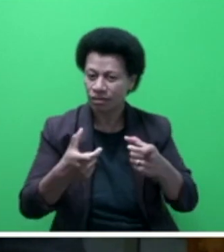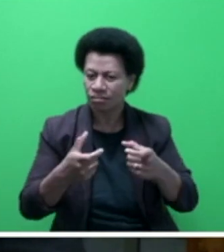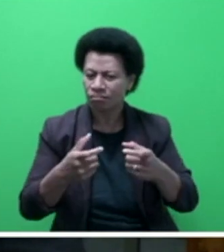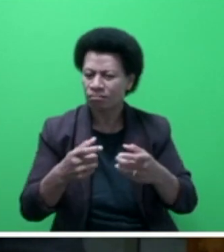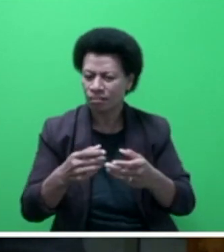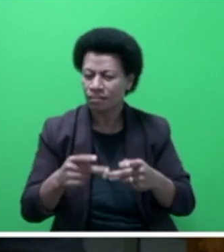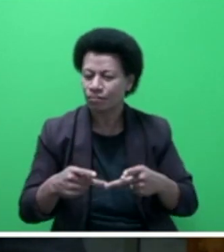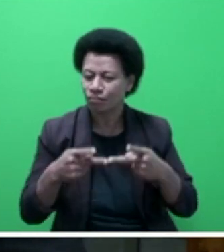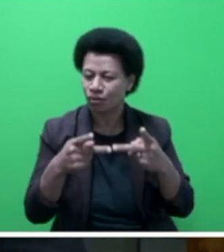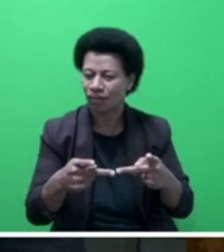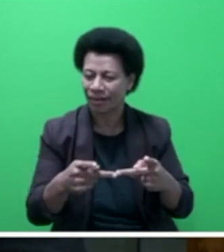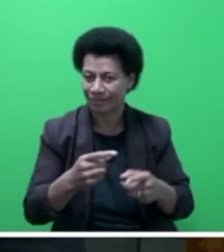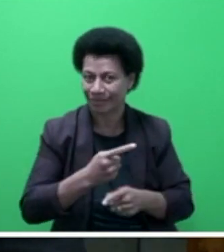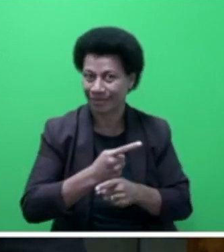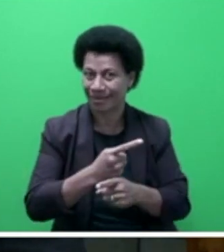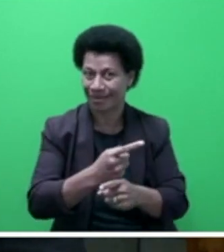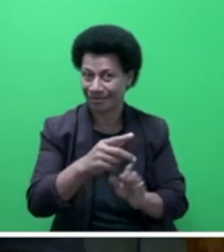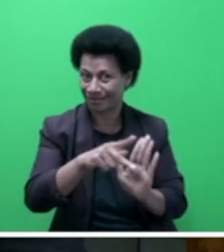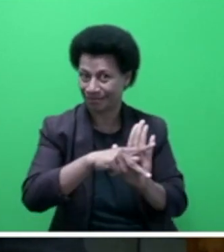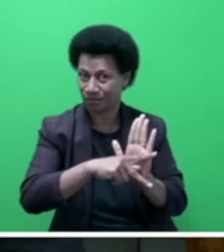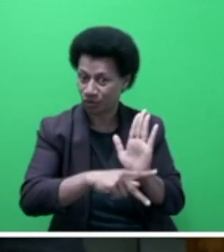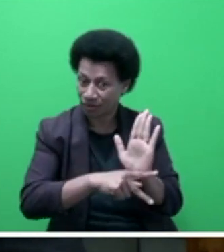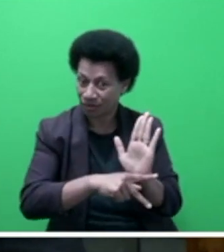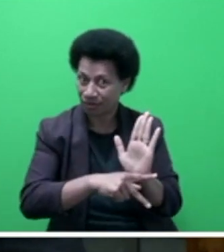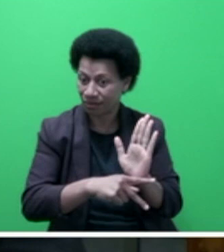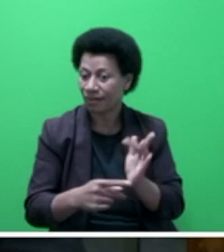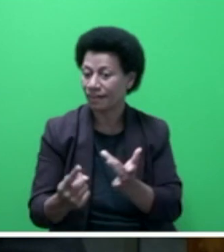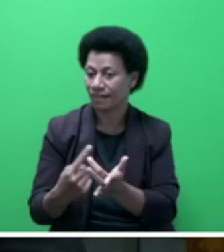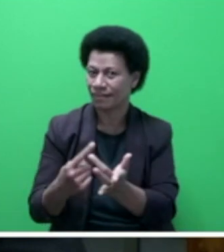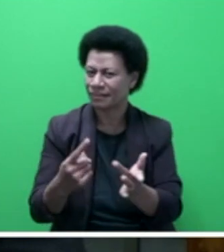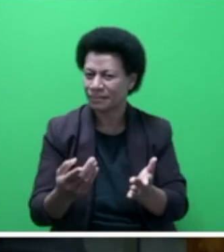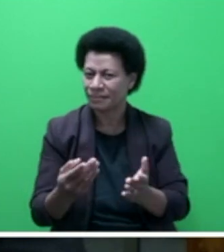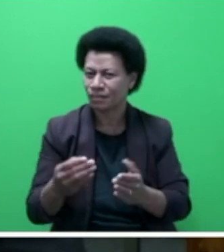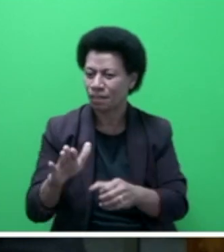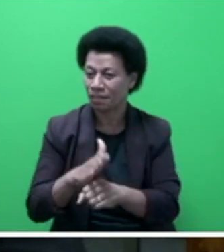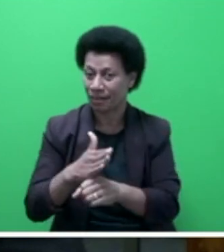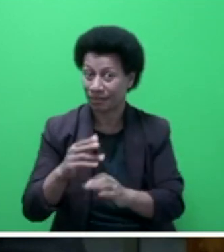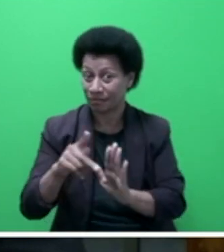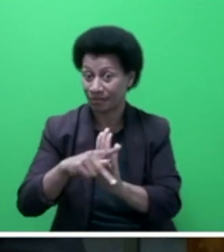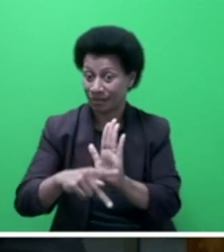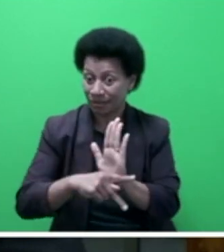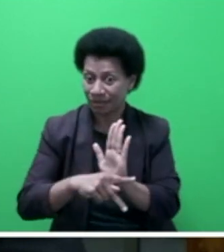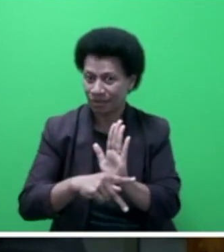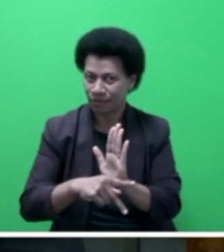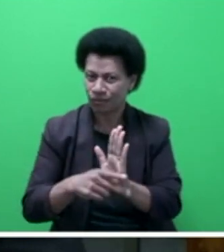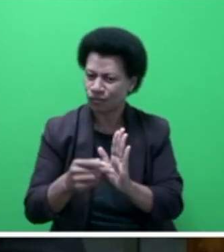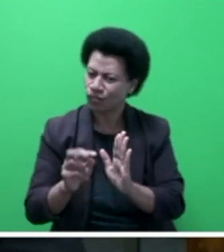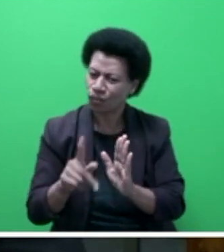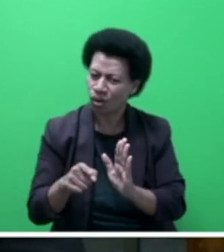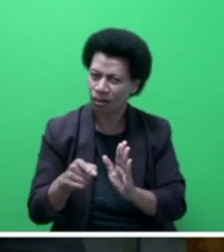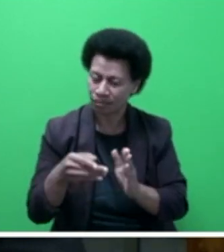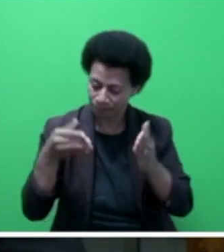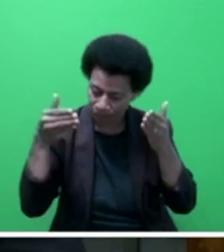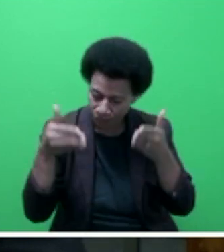comprehensive policy guidelines and recommendations for policymakers across government to deepen our collective efforts for promoting